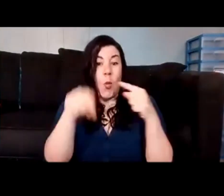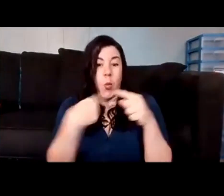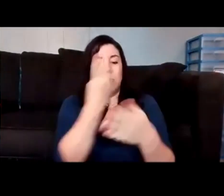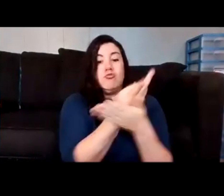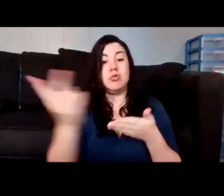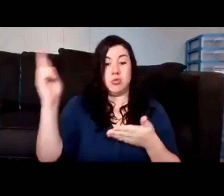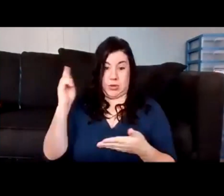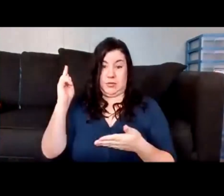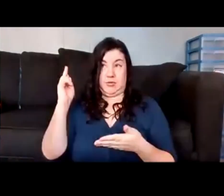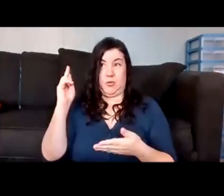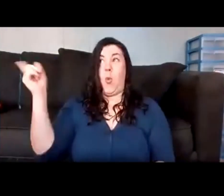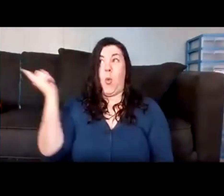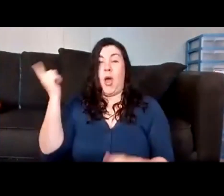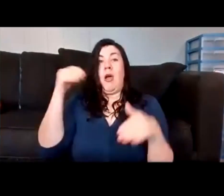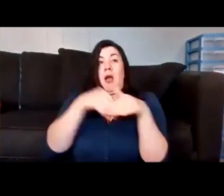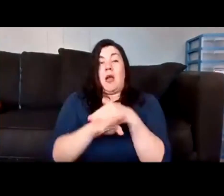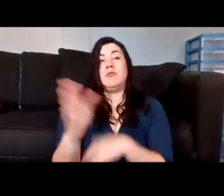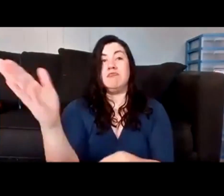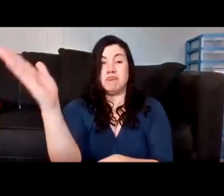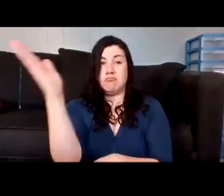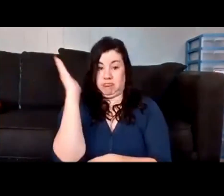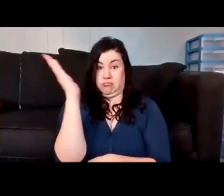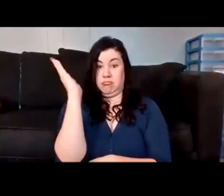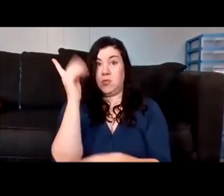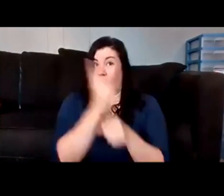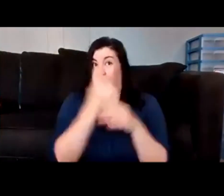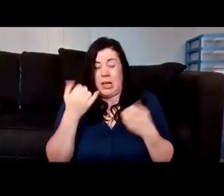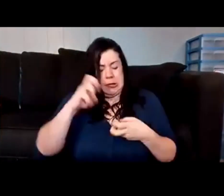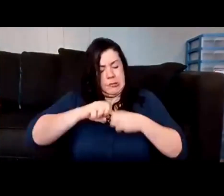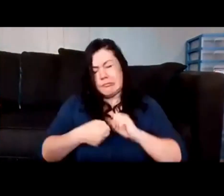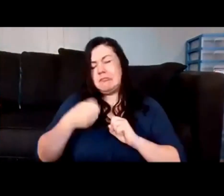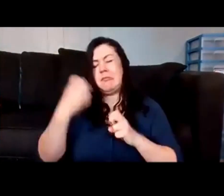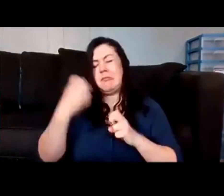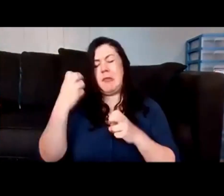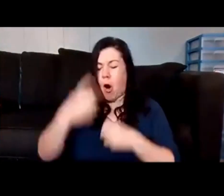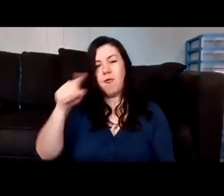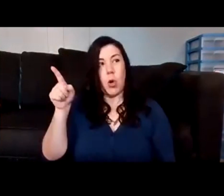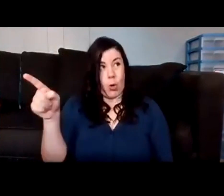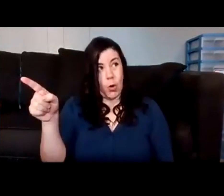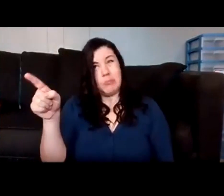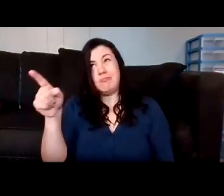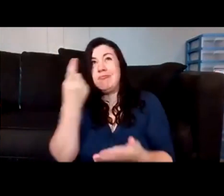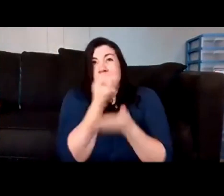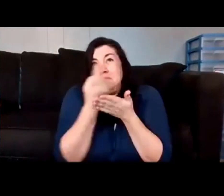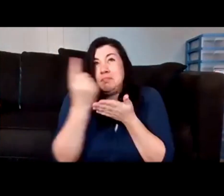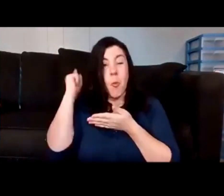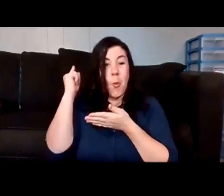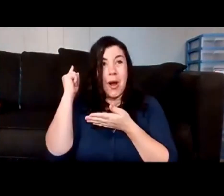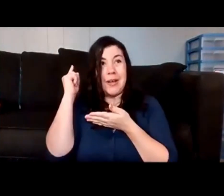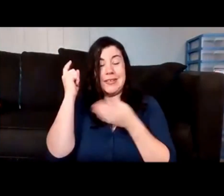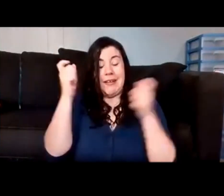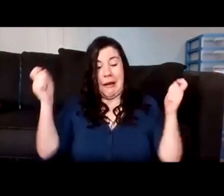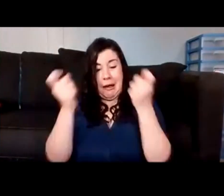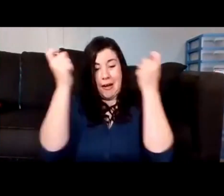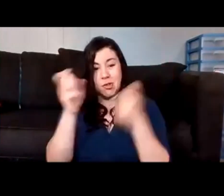to talk to us when her son had, she's going through a really rough time. Just like last Sunday was the 6th